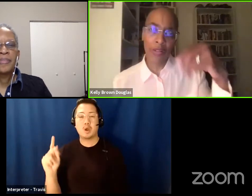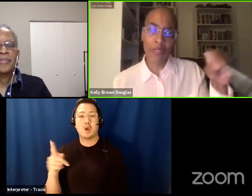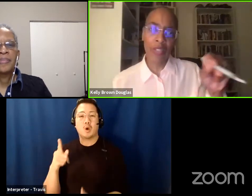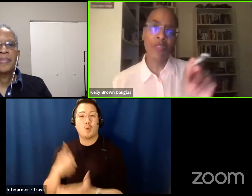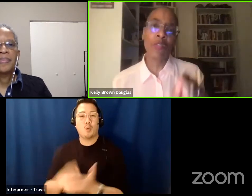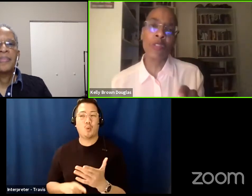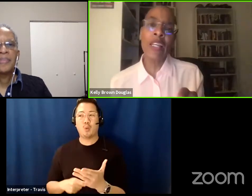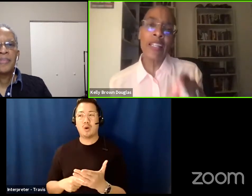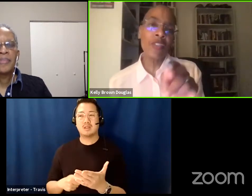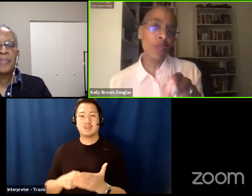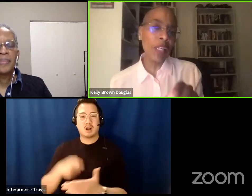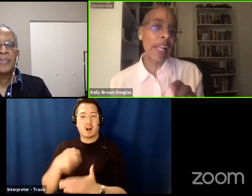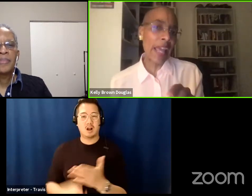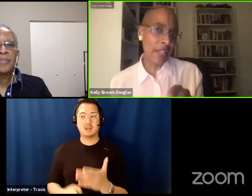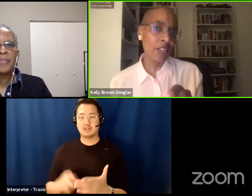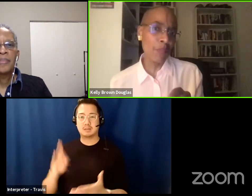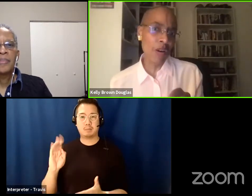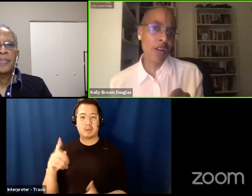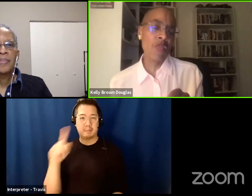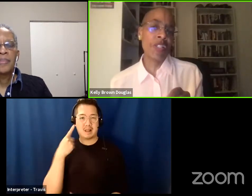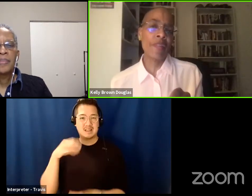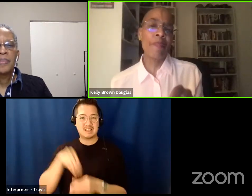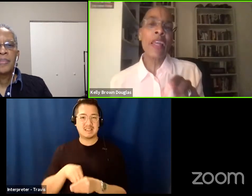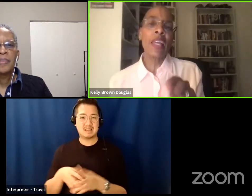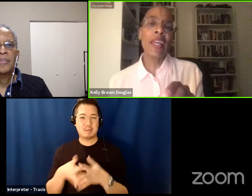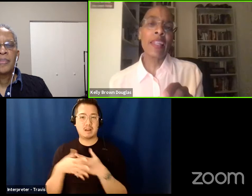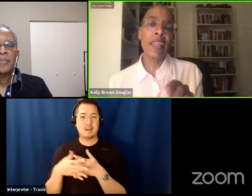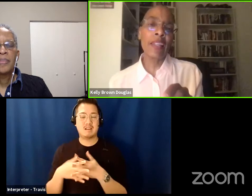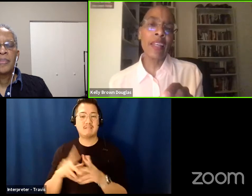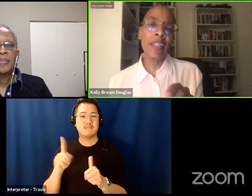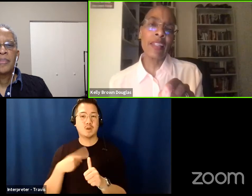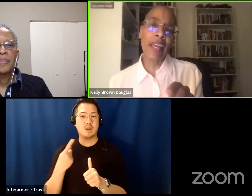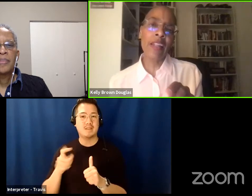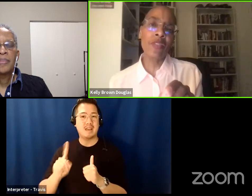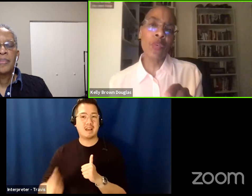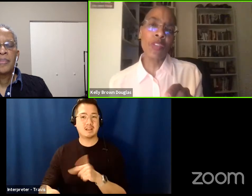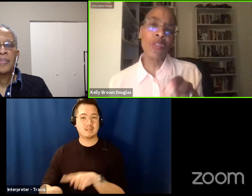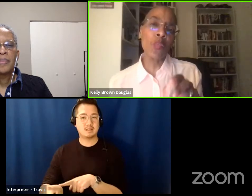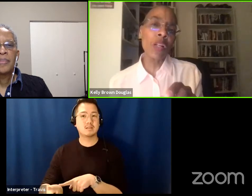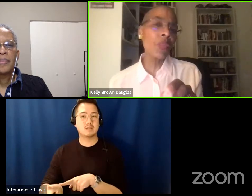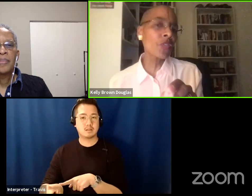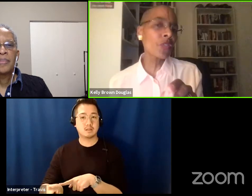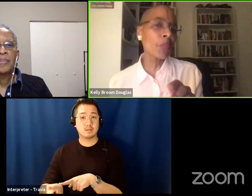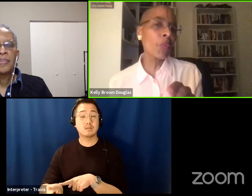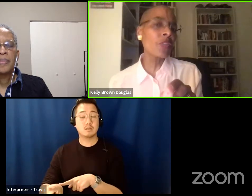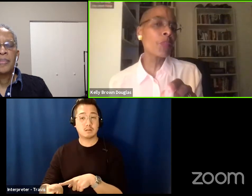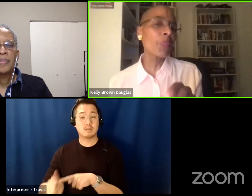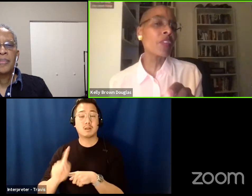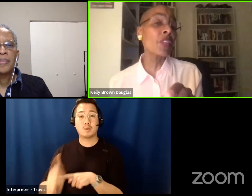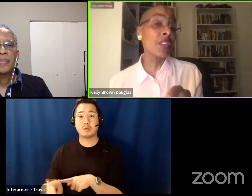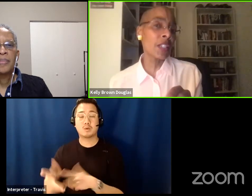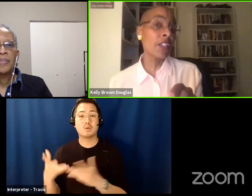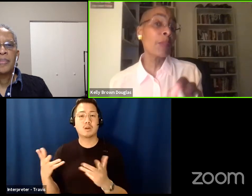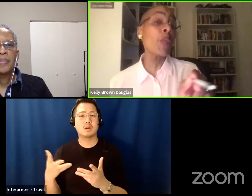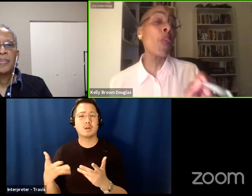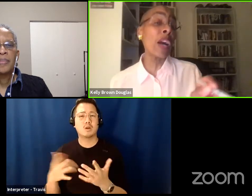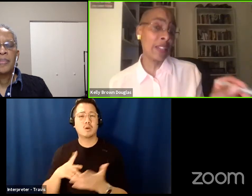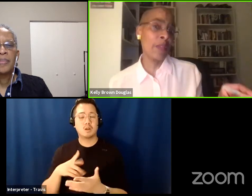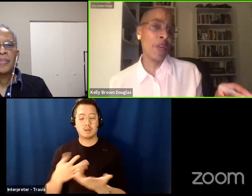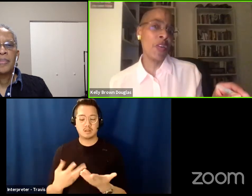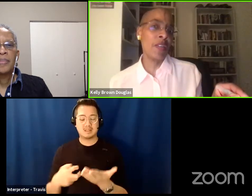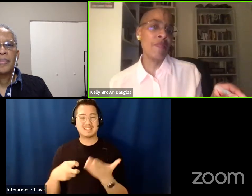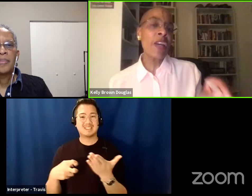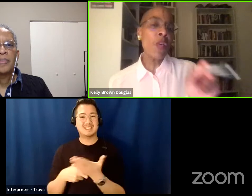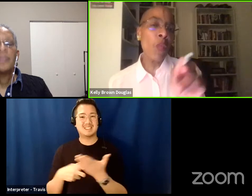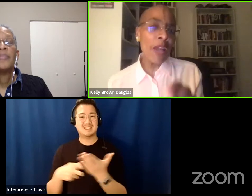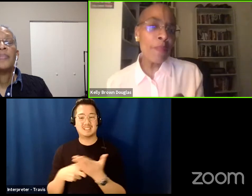in America? He says, we got to ask a prior question. And that is the question, what is the price of the ticket to be white